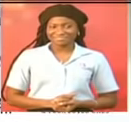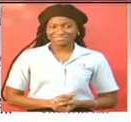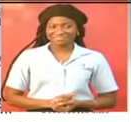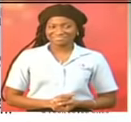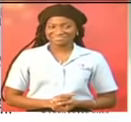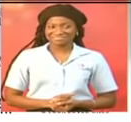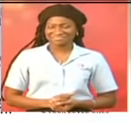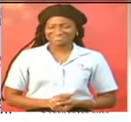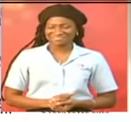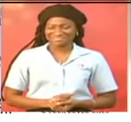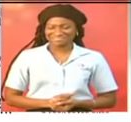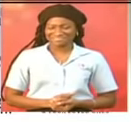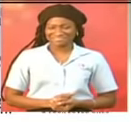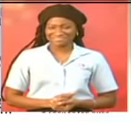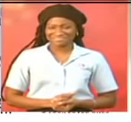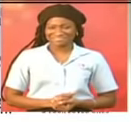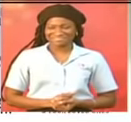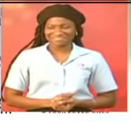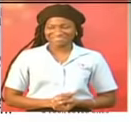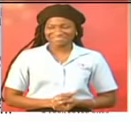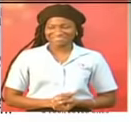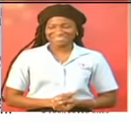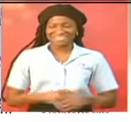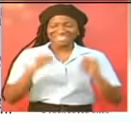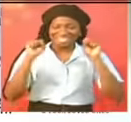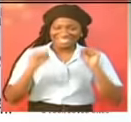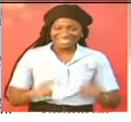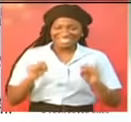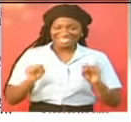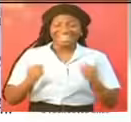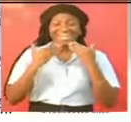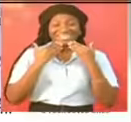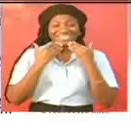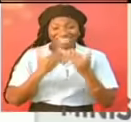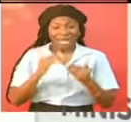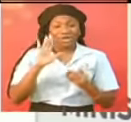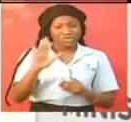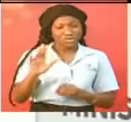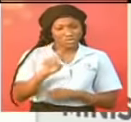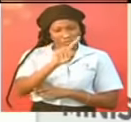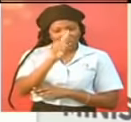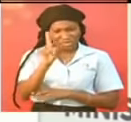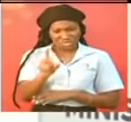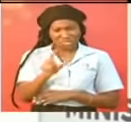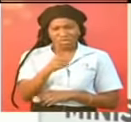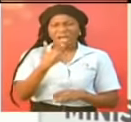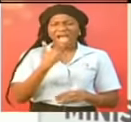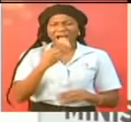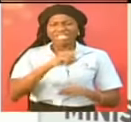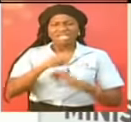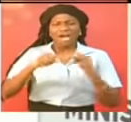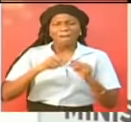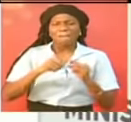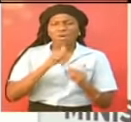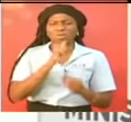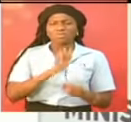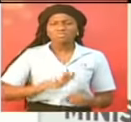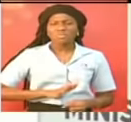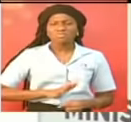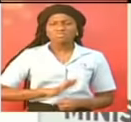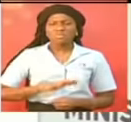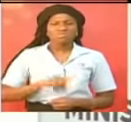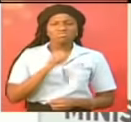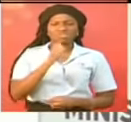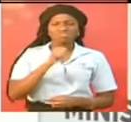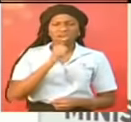Thank you. Okay, and yes, thank you, Prior, for the question. So whether you're asking about data related to the outcomes of the